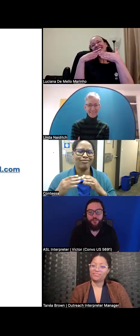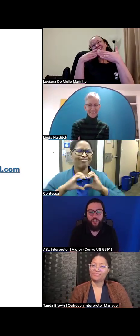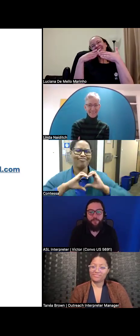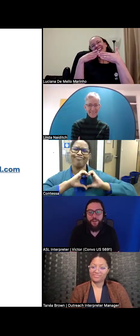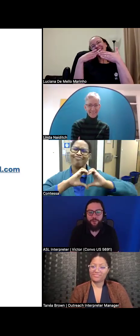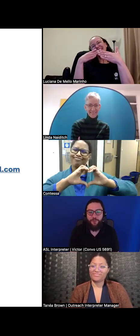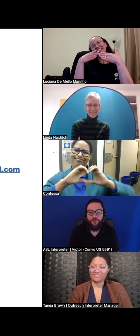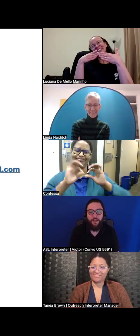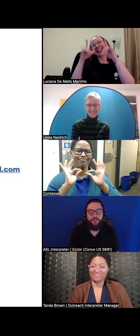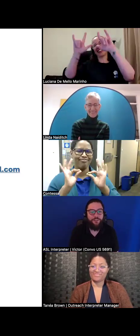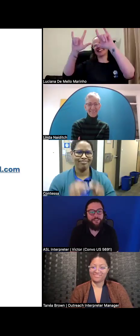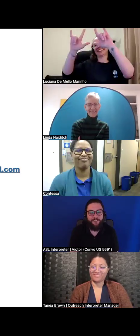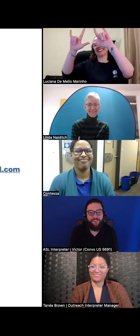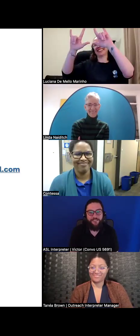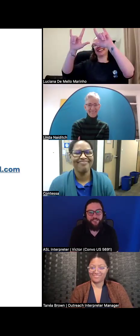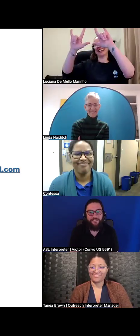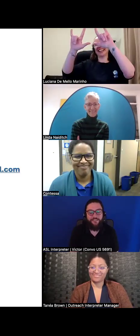wonderful job. Thank you so much.